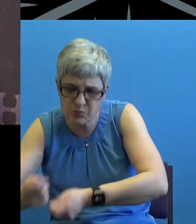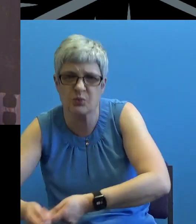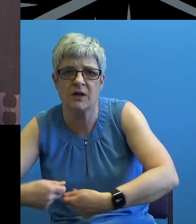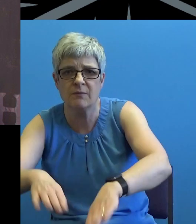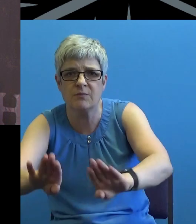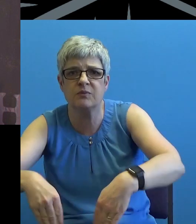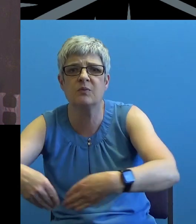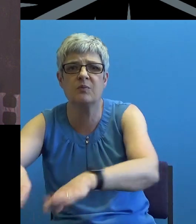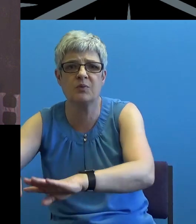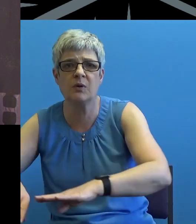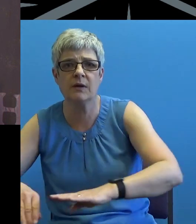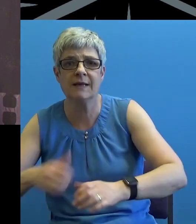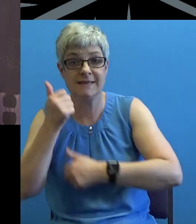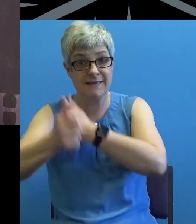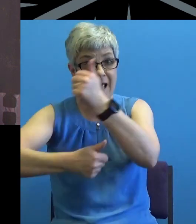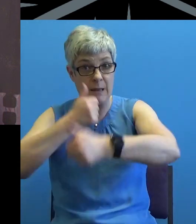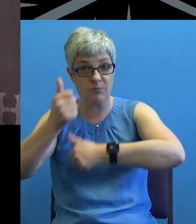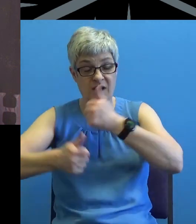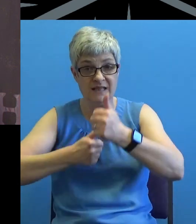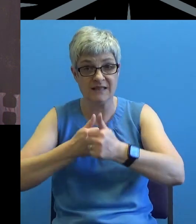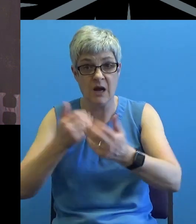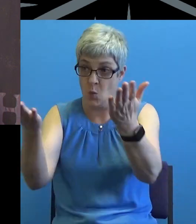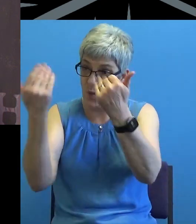Jesus, celebrating and welcoming him.